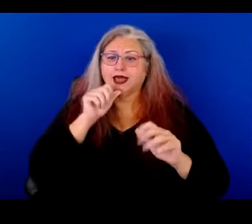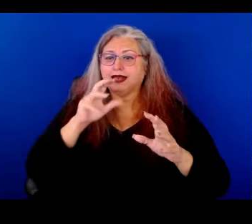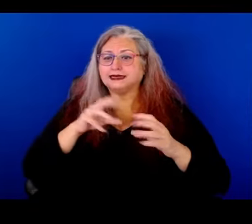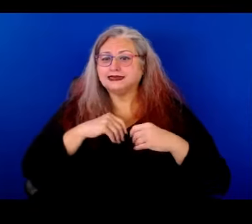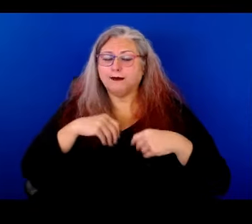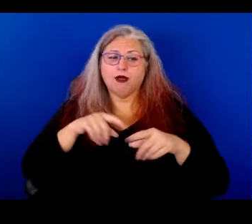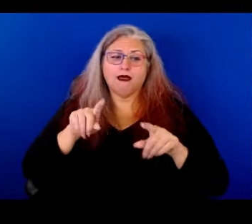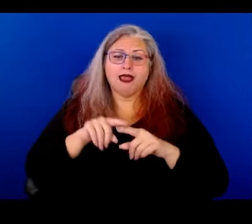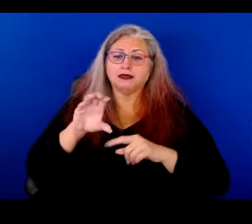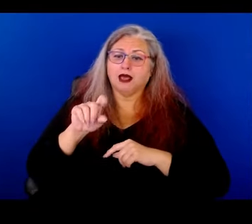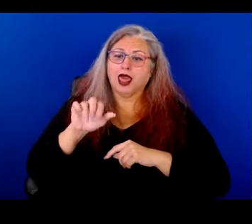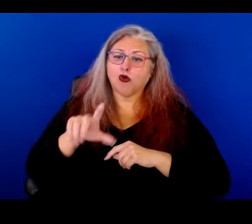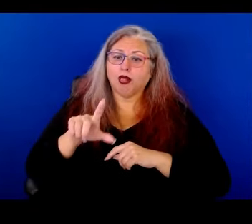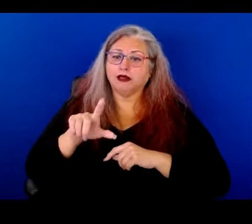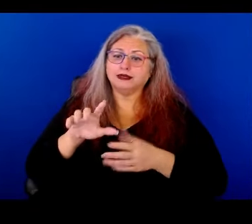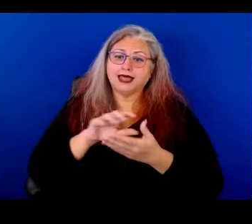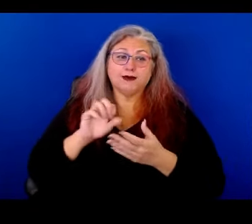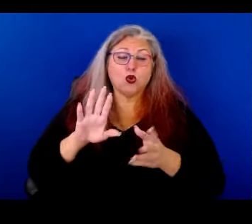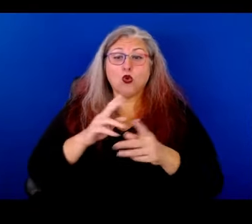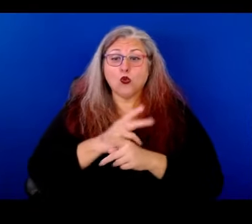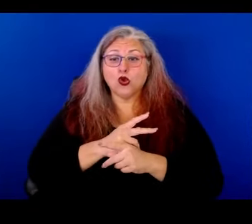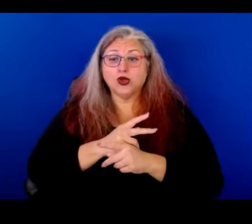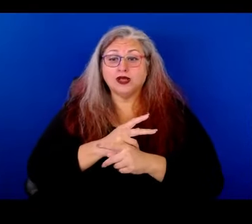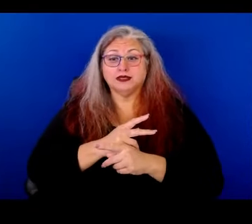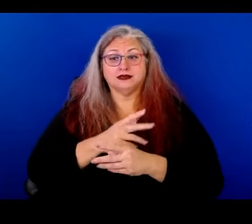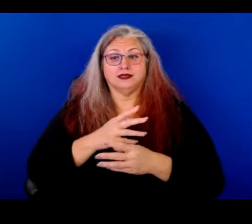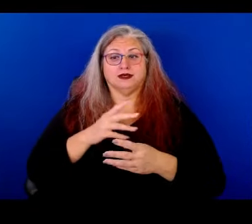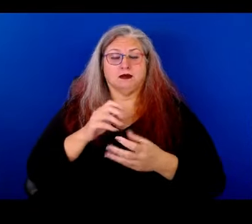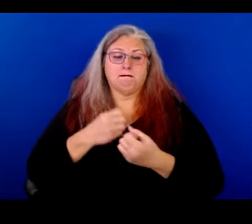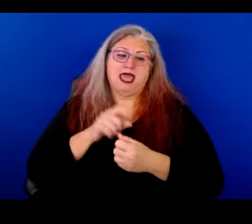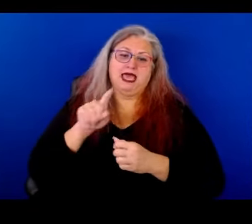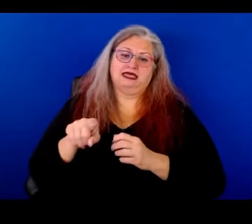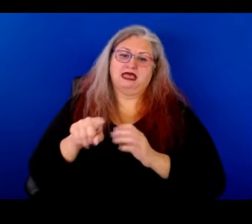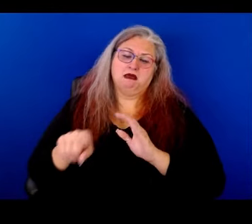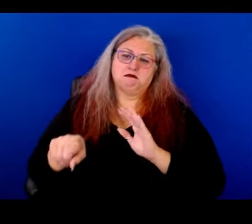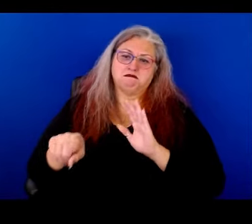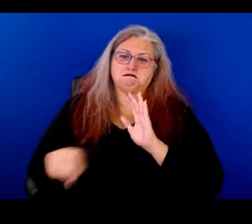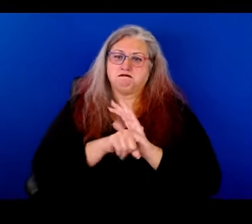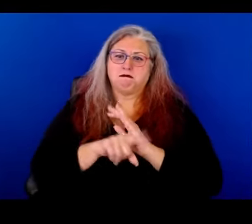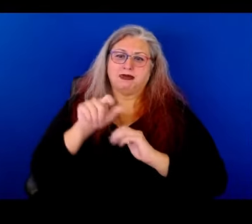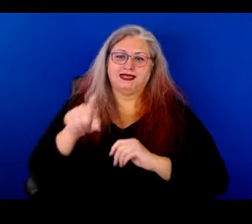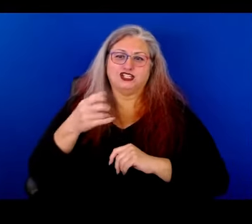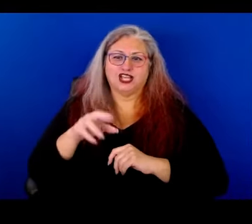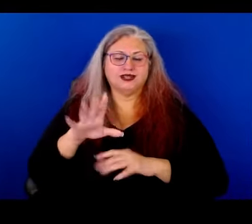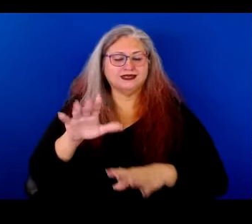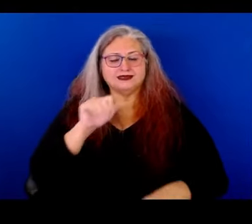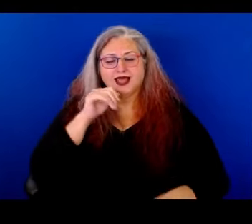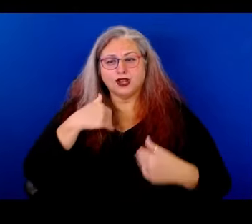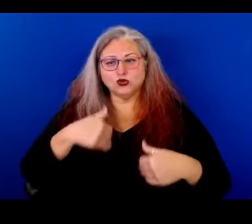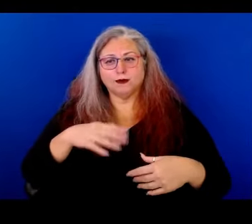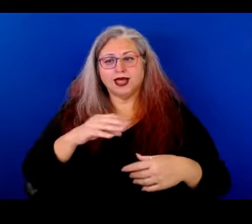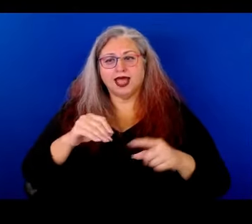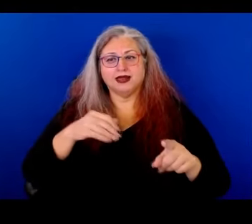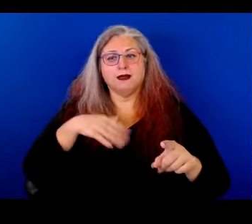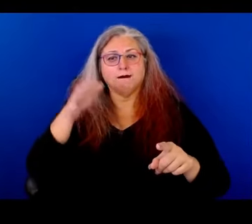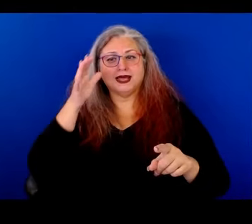acceptable collateral damage, or even worse, vilified just because of their gender, is inhumane. And I think of my dad,